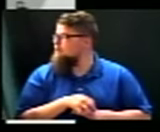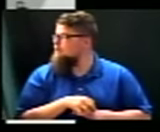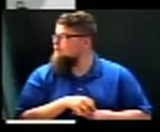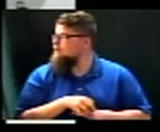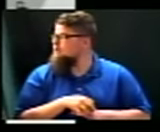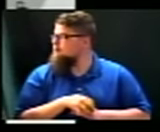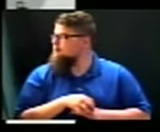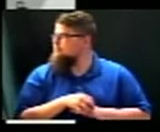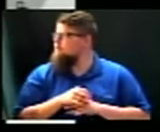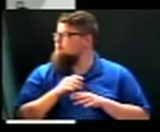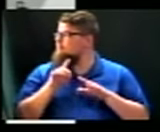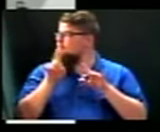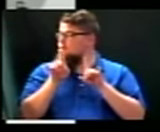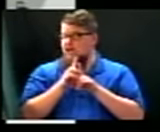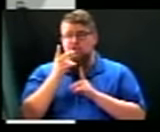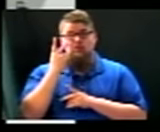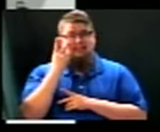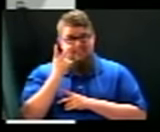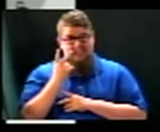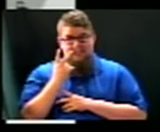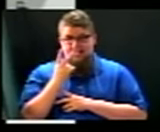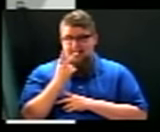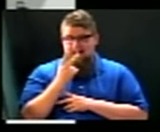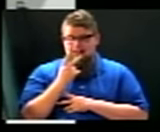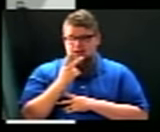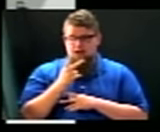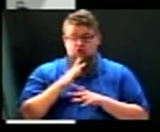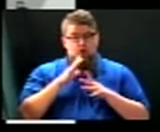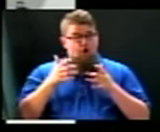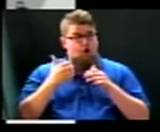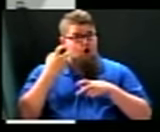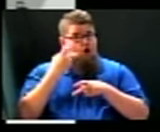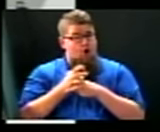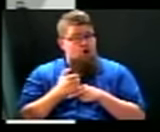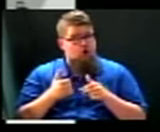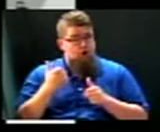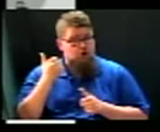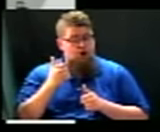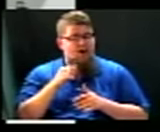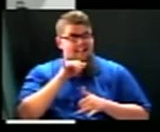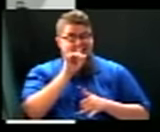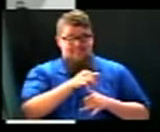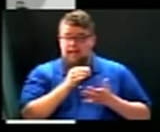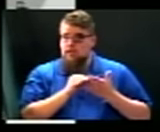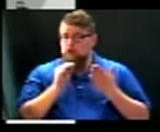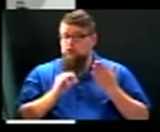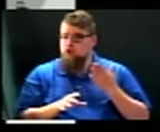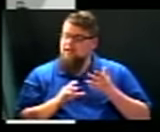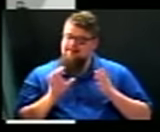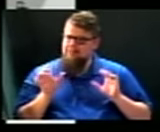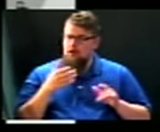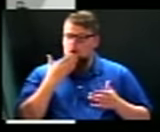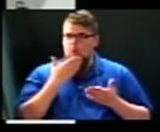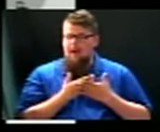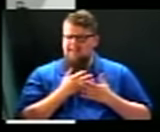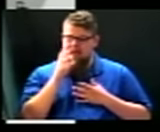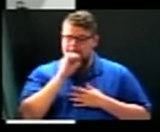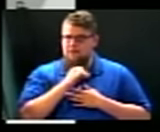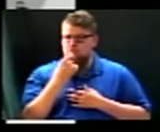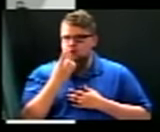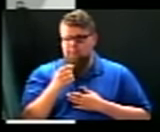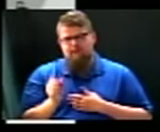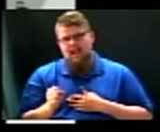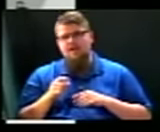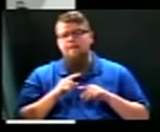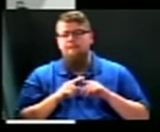So as you can see, it's considerably harder, and that student did quite well. They missed 1, but that